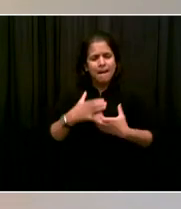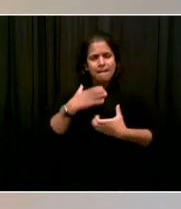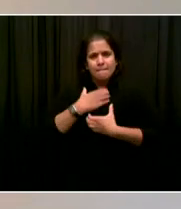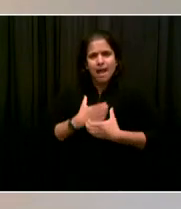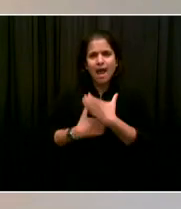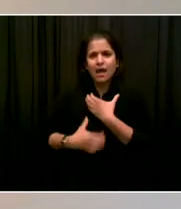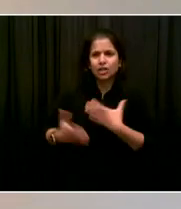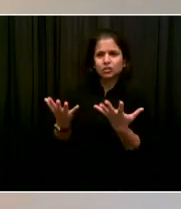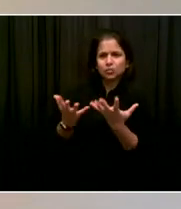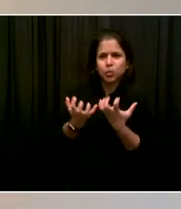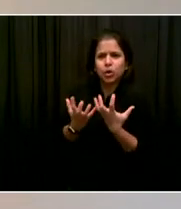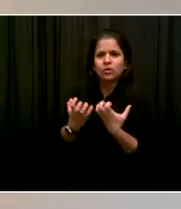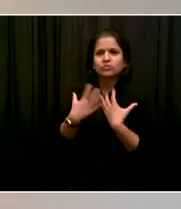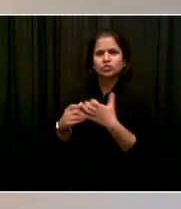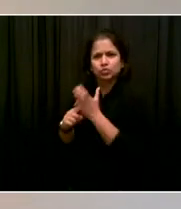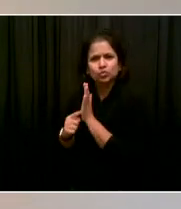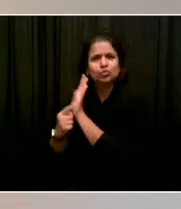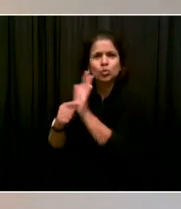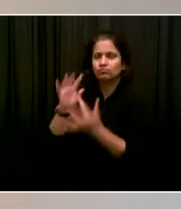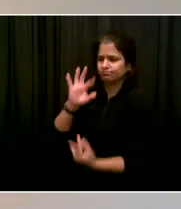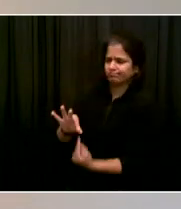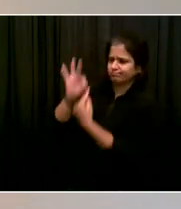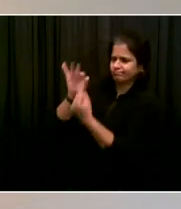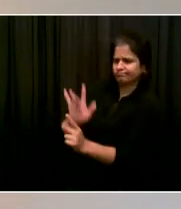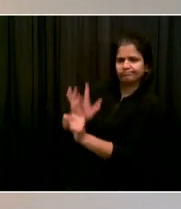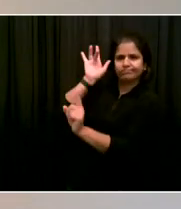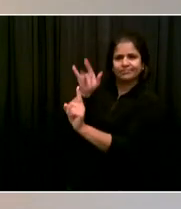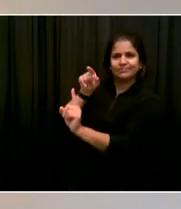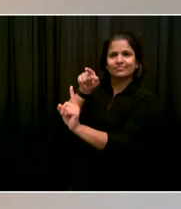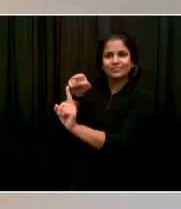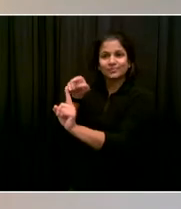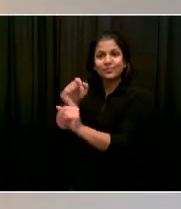Congratulations. You earned that key to the city.